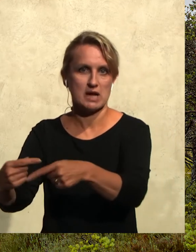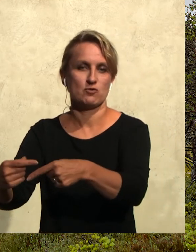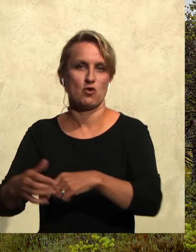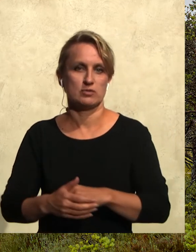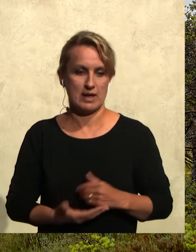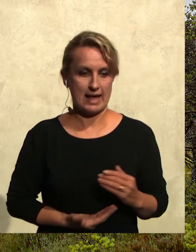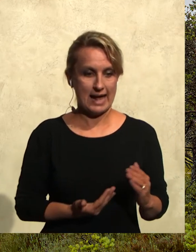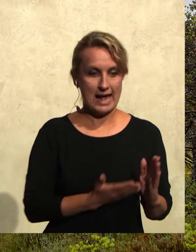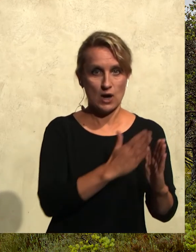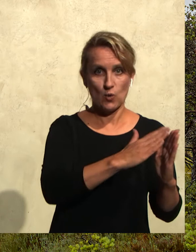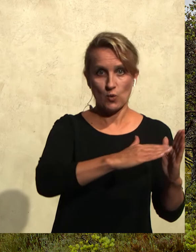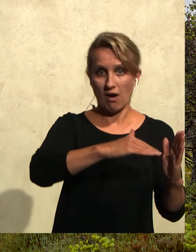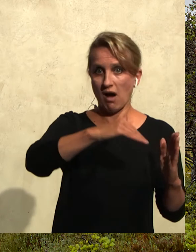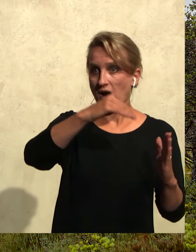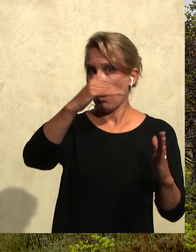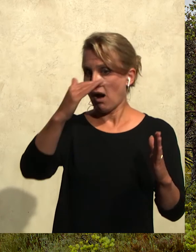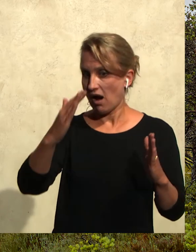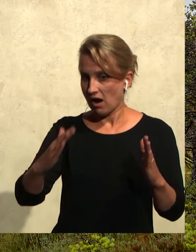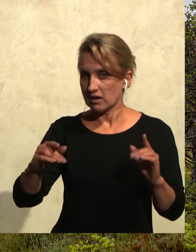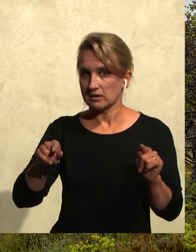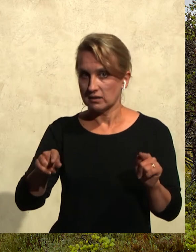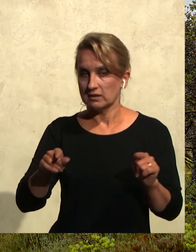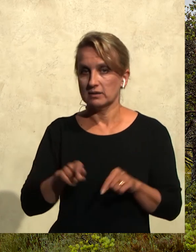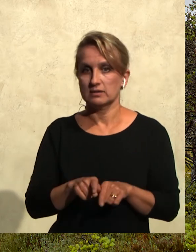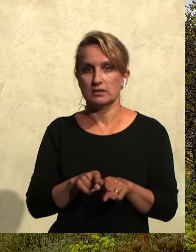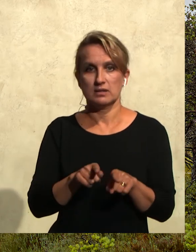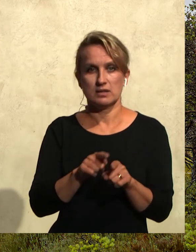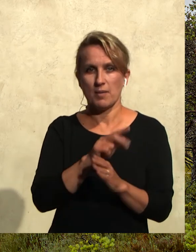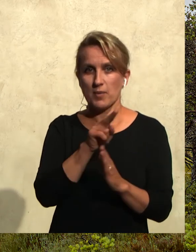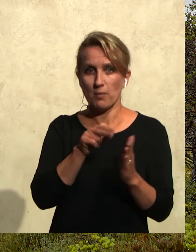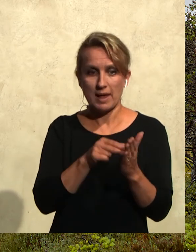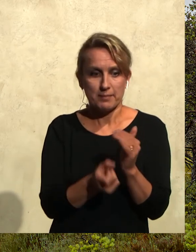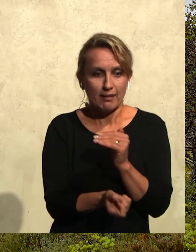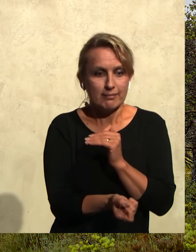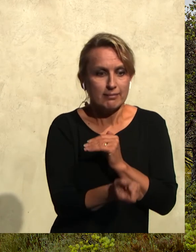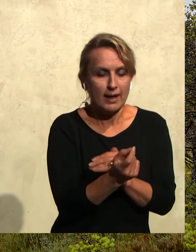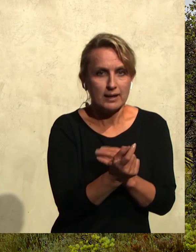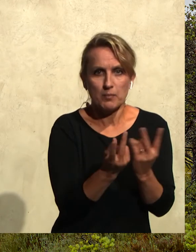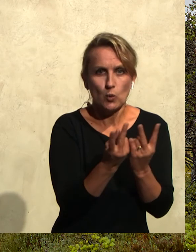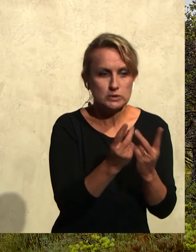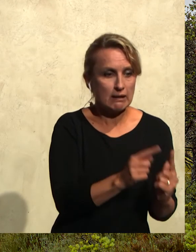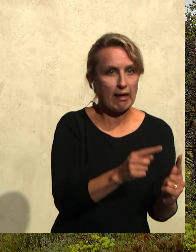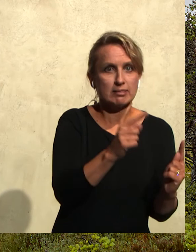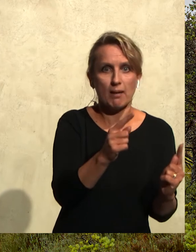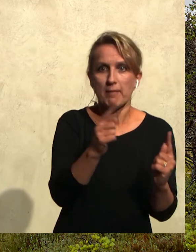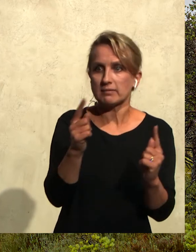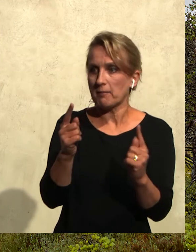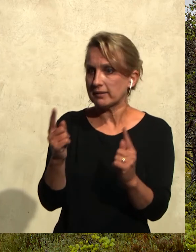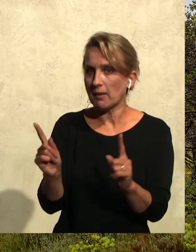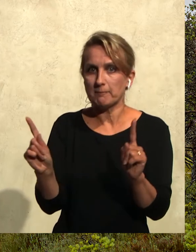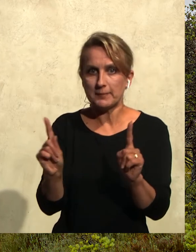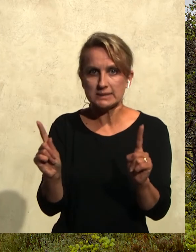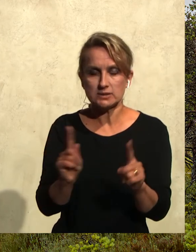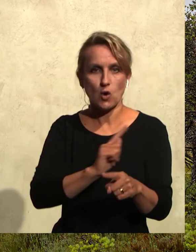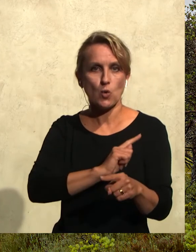any problems or illness that may arise, I think is a key message. Another point I wanted to raise